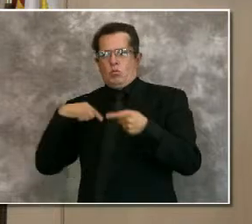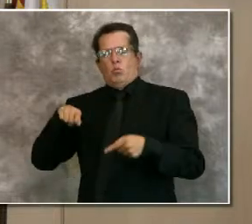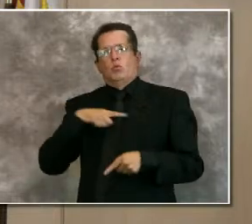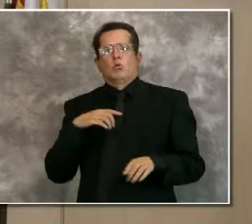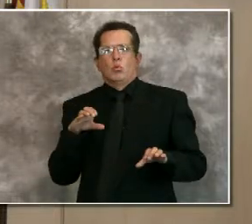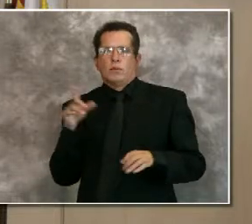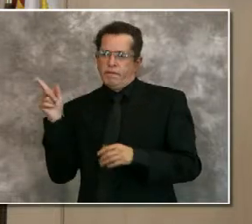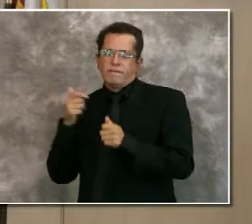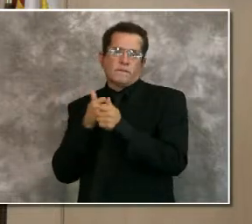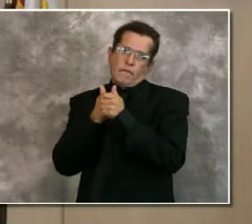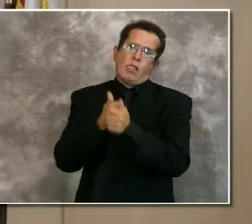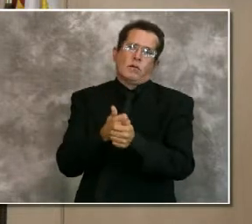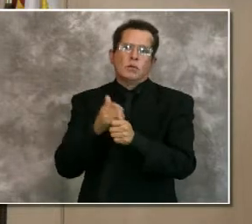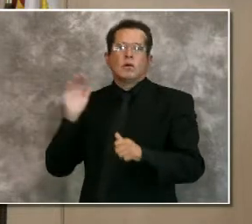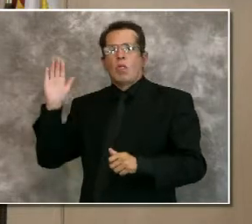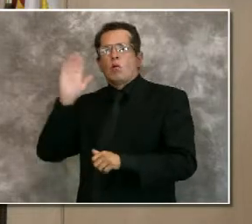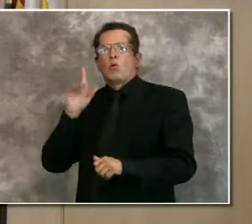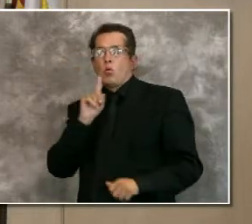taking.